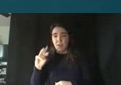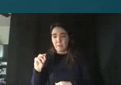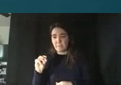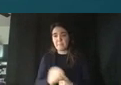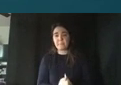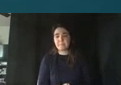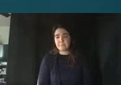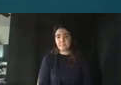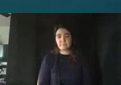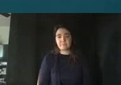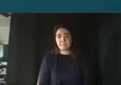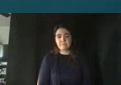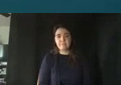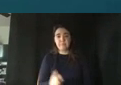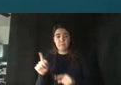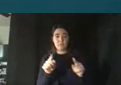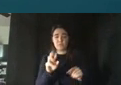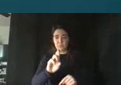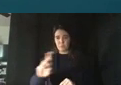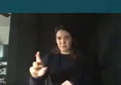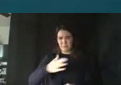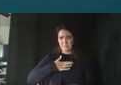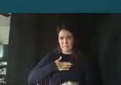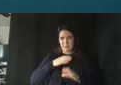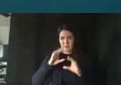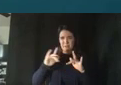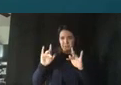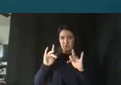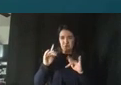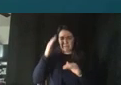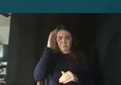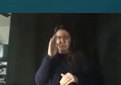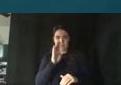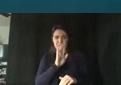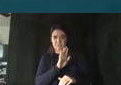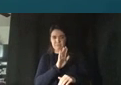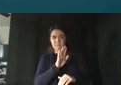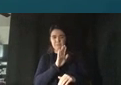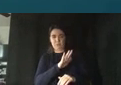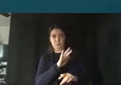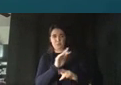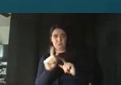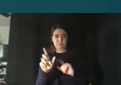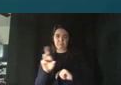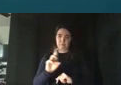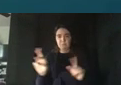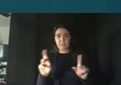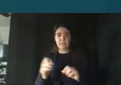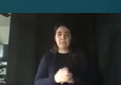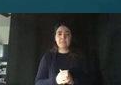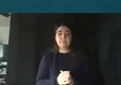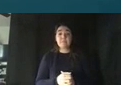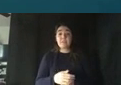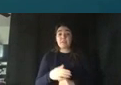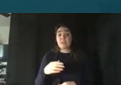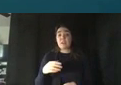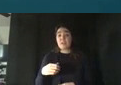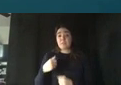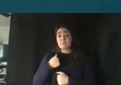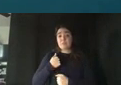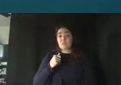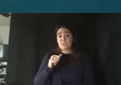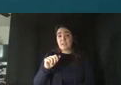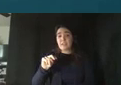side of my computer, I'm hoping it's the right-hand side of your computer as well, that's Sergeant Anthony D'Alessio. I was embedded